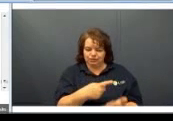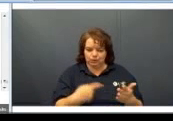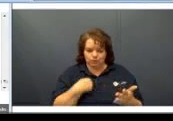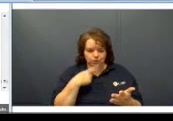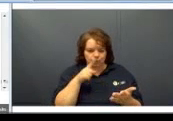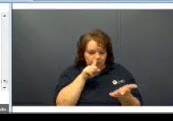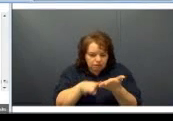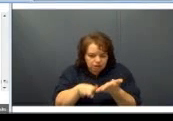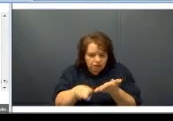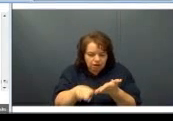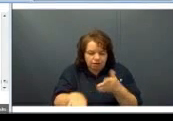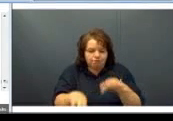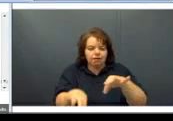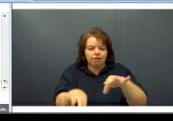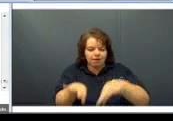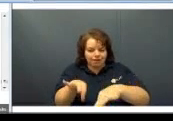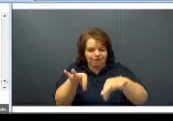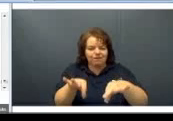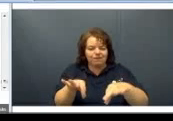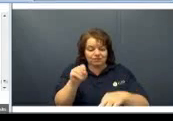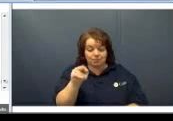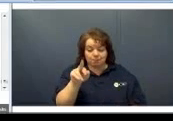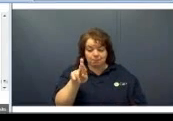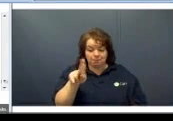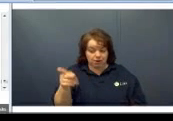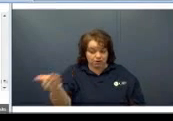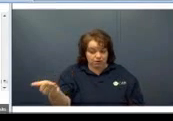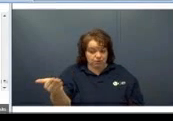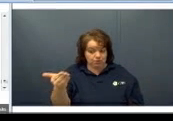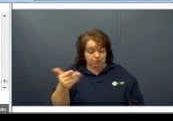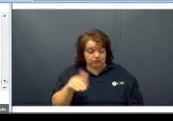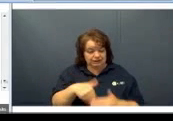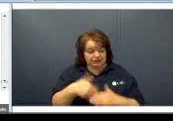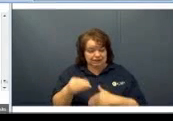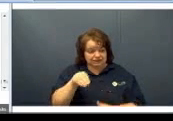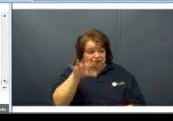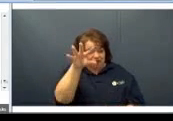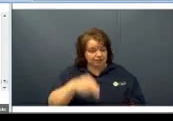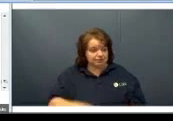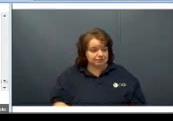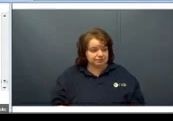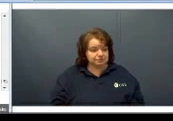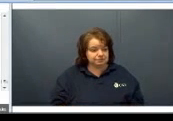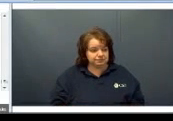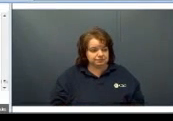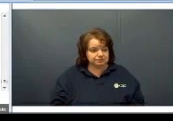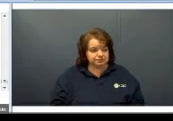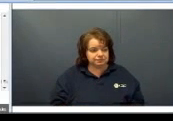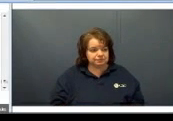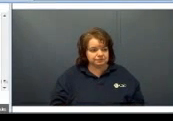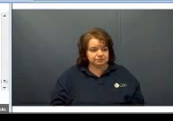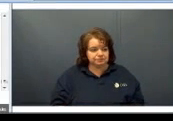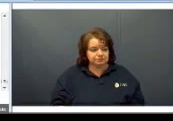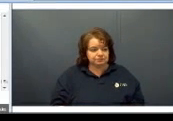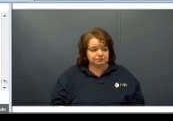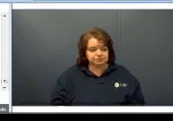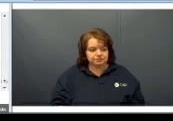So, and that's what we've found in a lot of our research. So, Mark, would you like to take the next